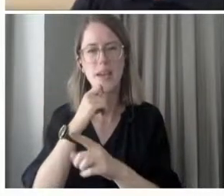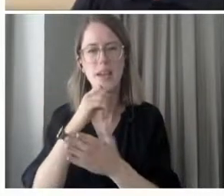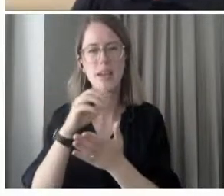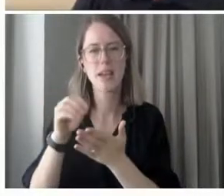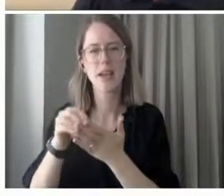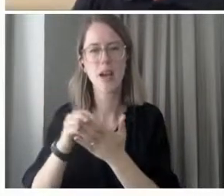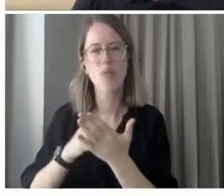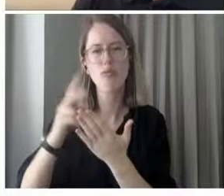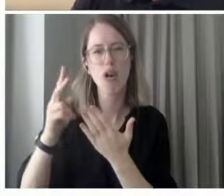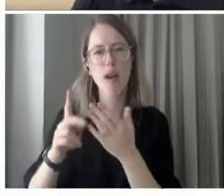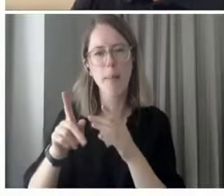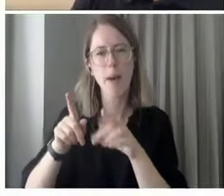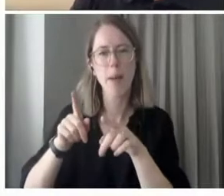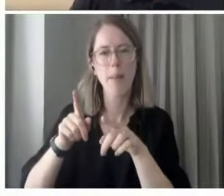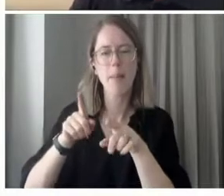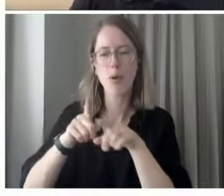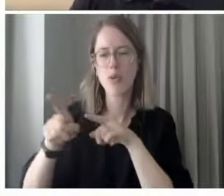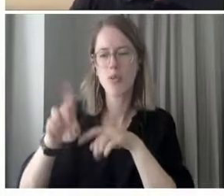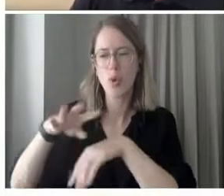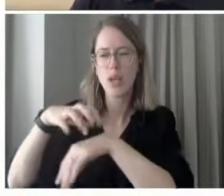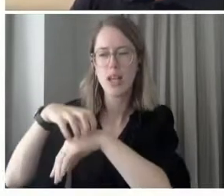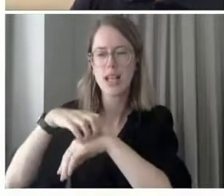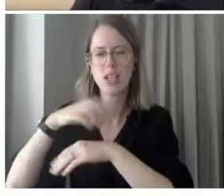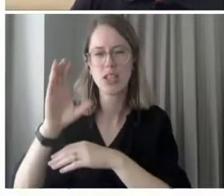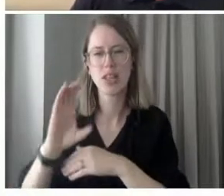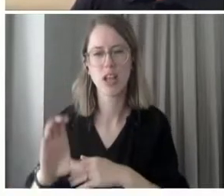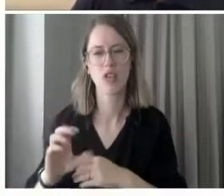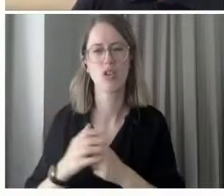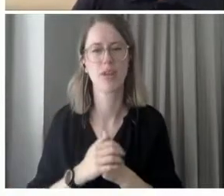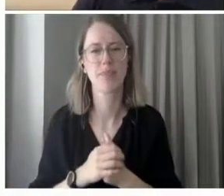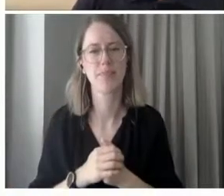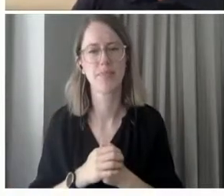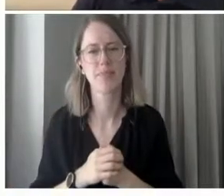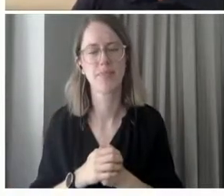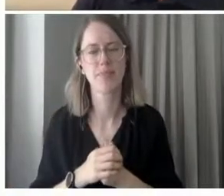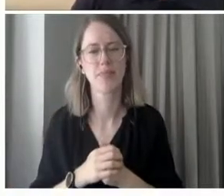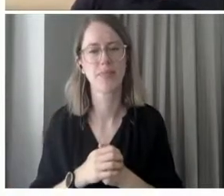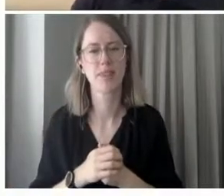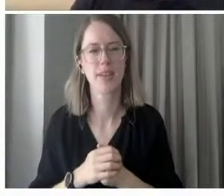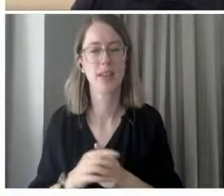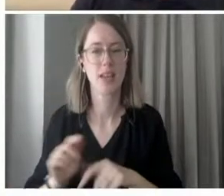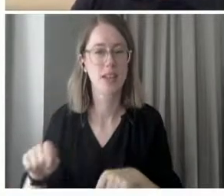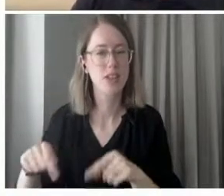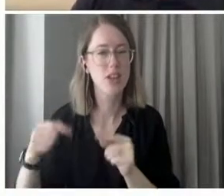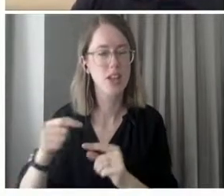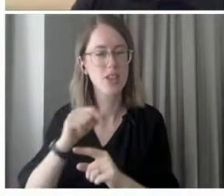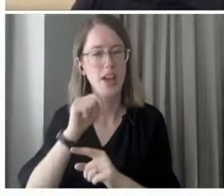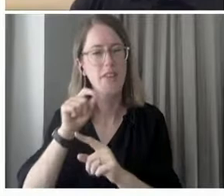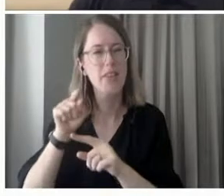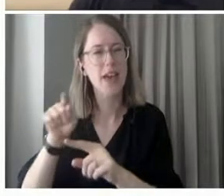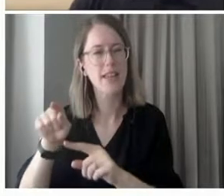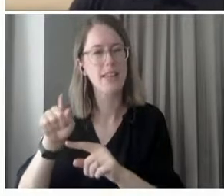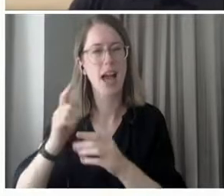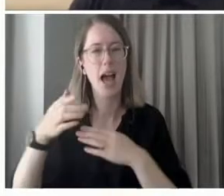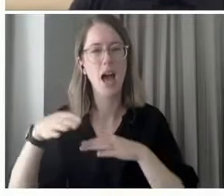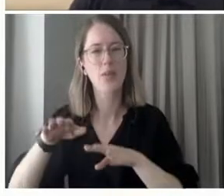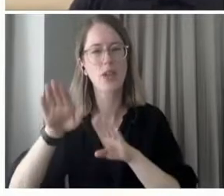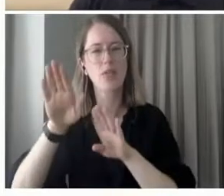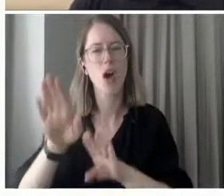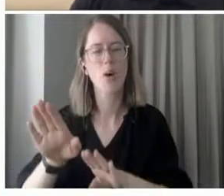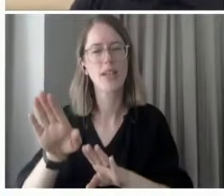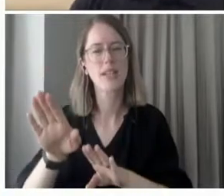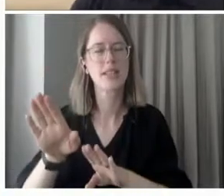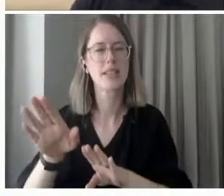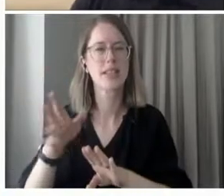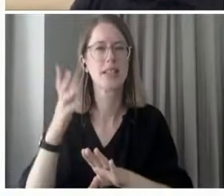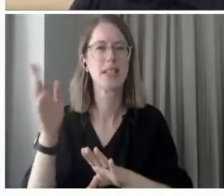of the organizations in the country. So the challenge is, if this is Aotearoa's, you know,